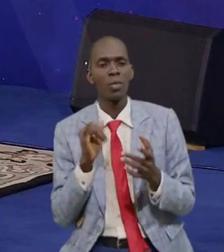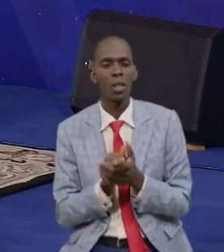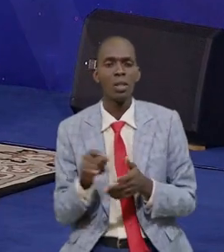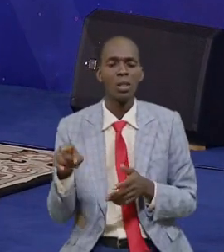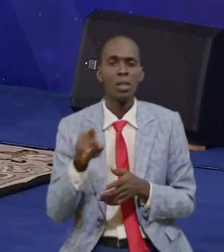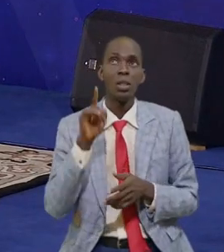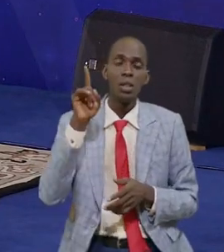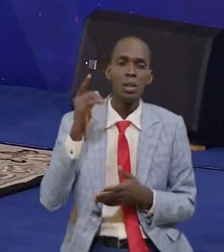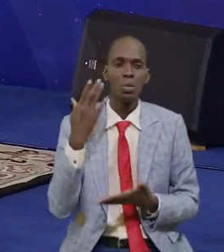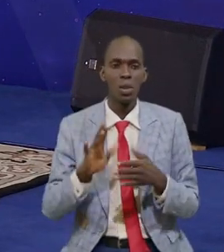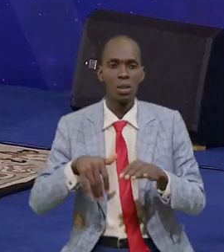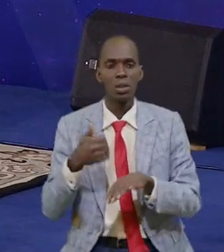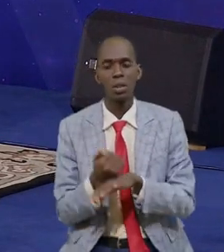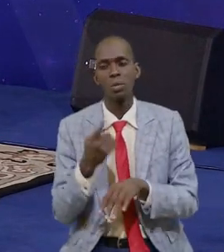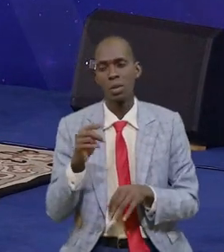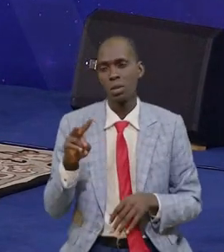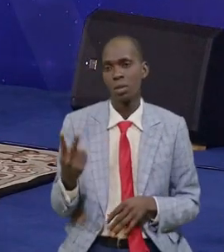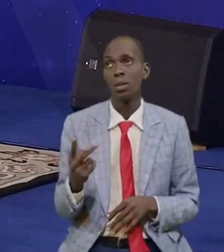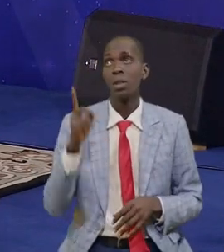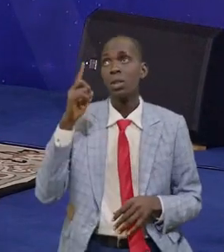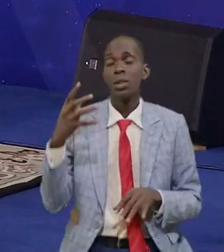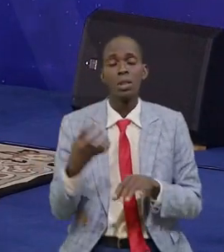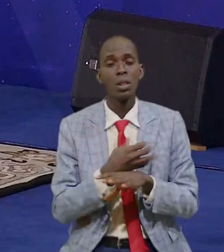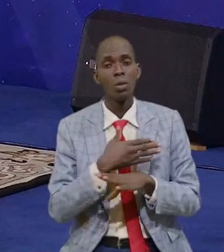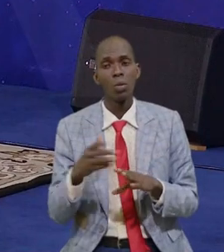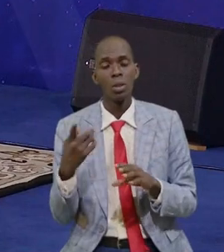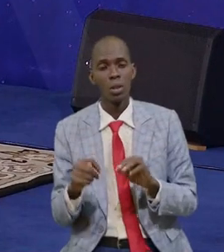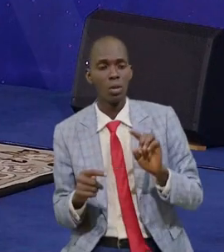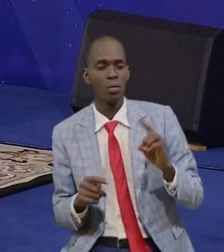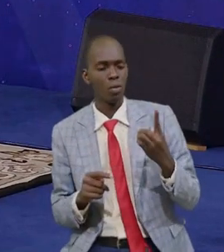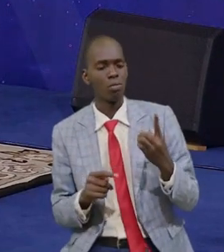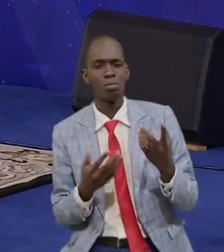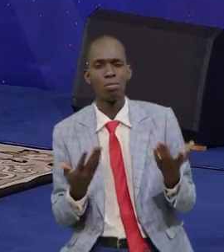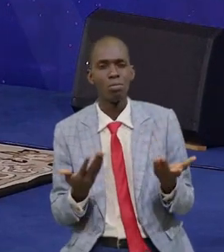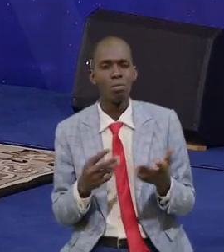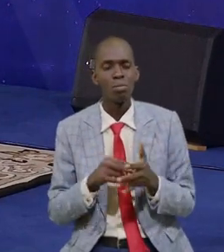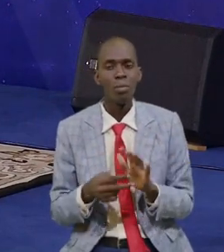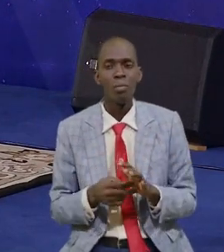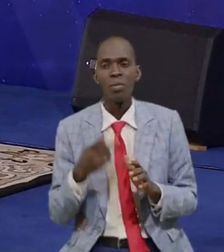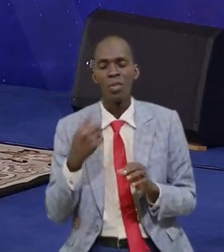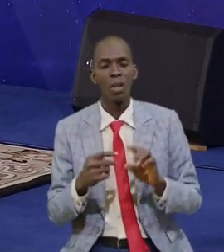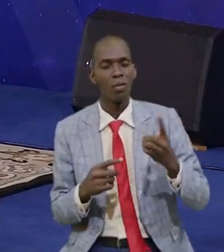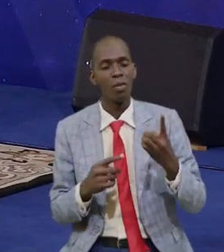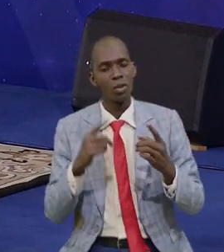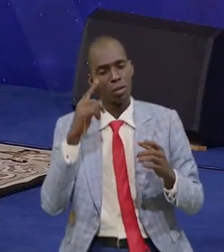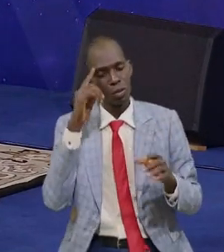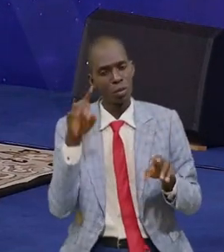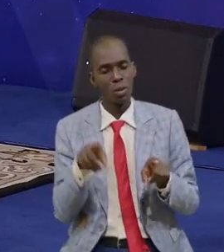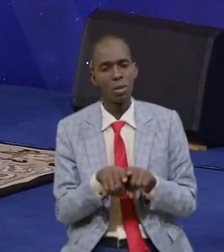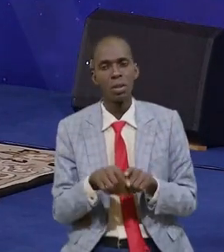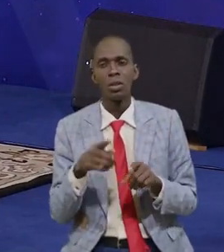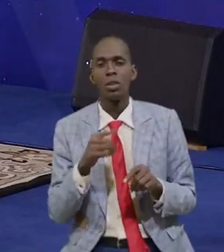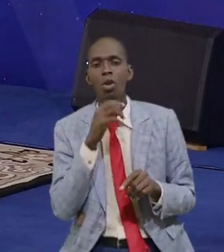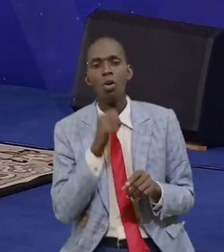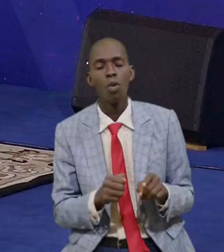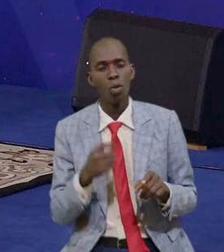establish the second. He taketh away the first. What's that? The first covenant, the old covenant. All